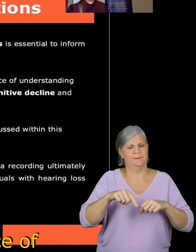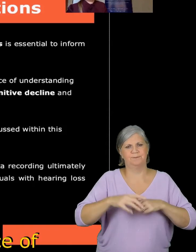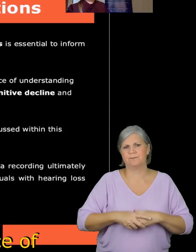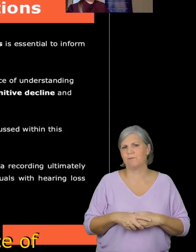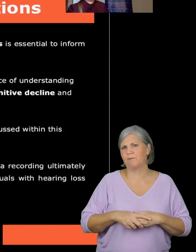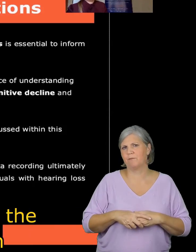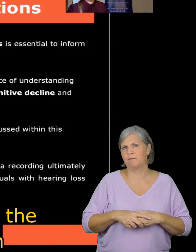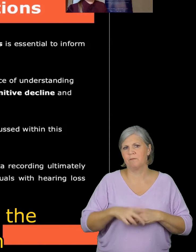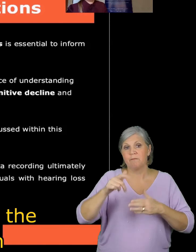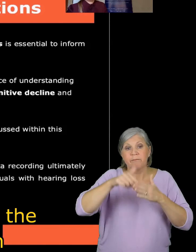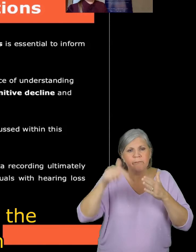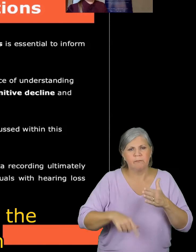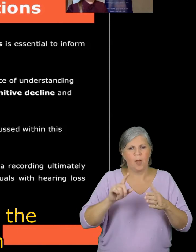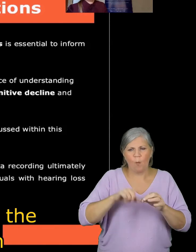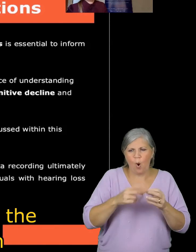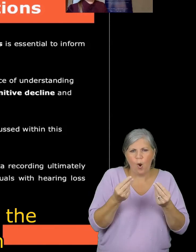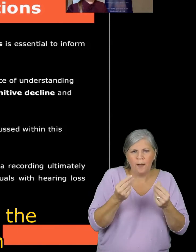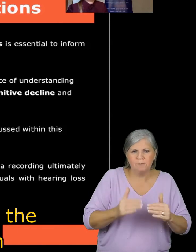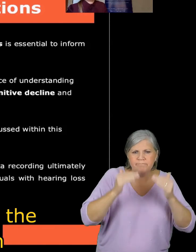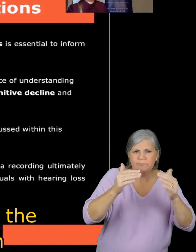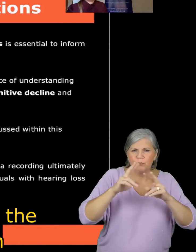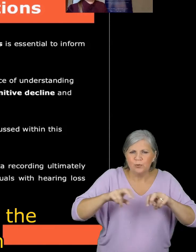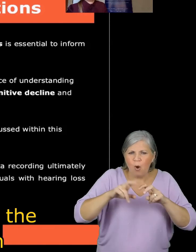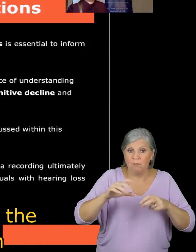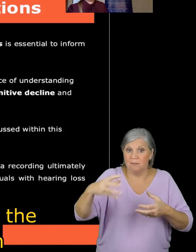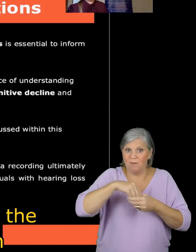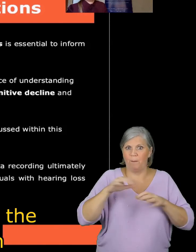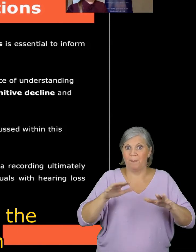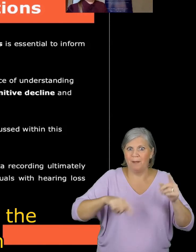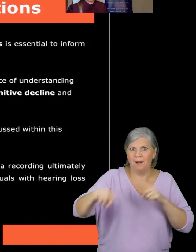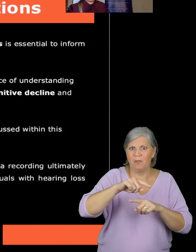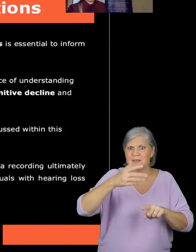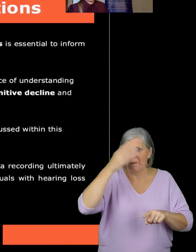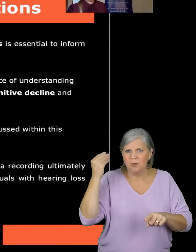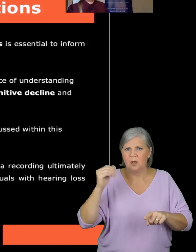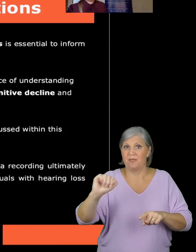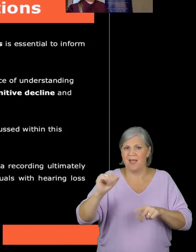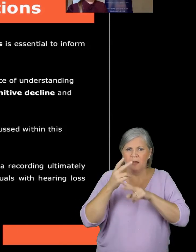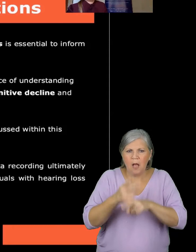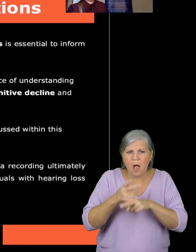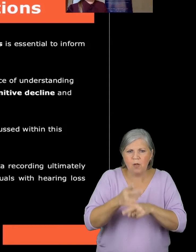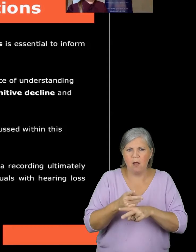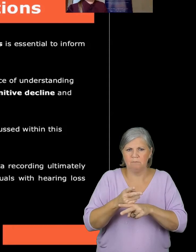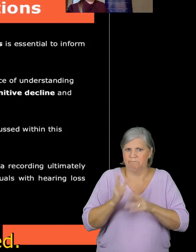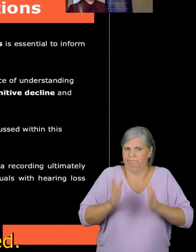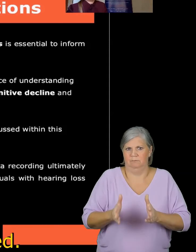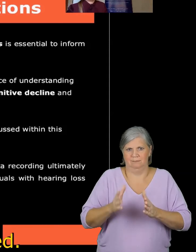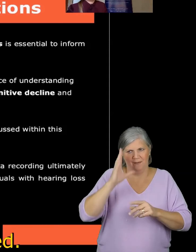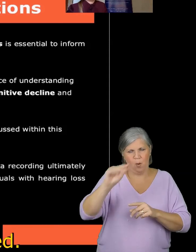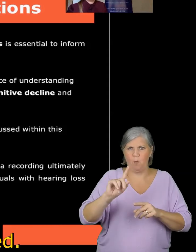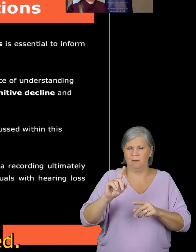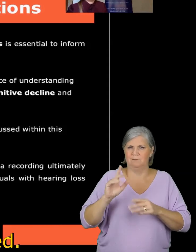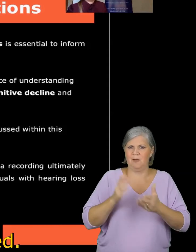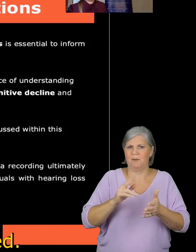the experience of living with dementia from the perspective of people with dementia so that services can be